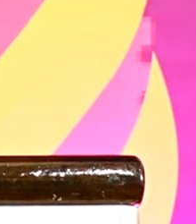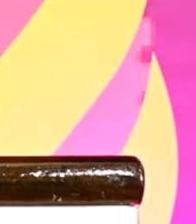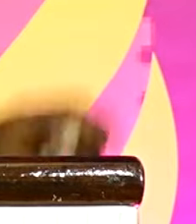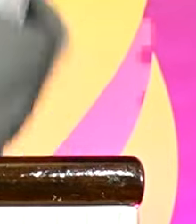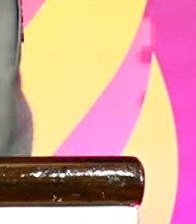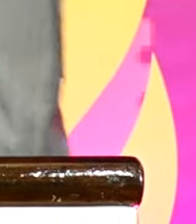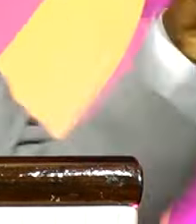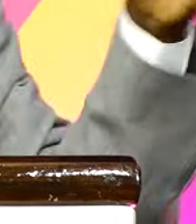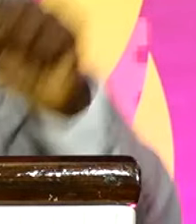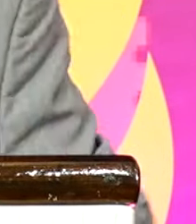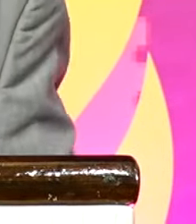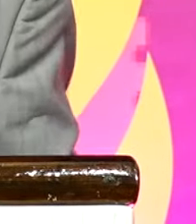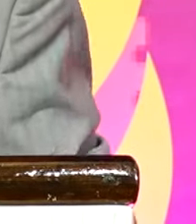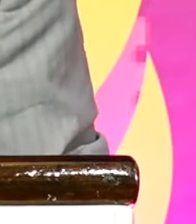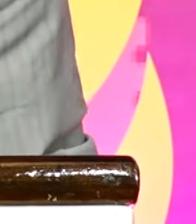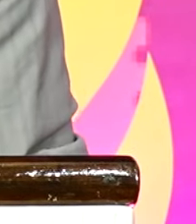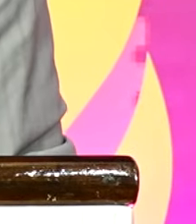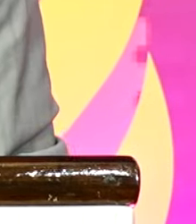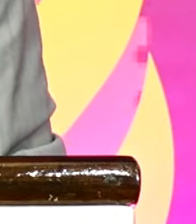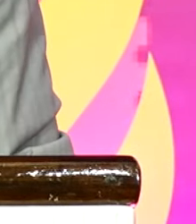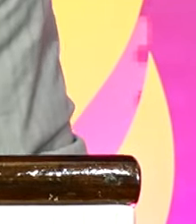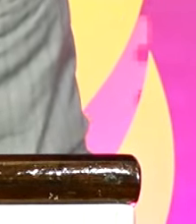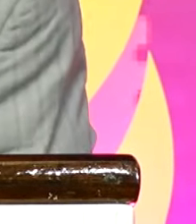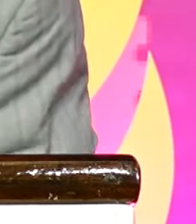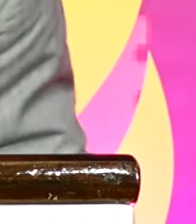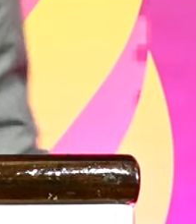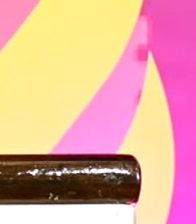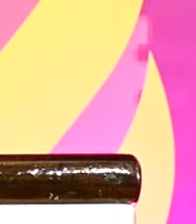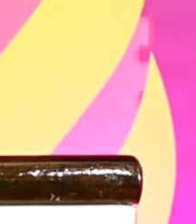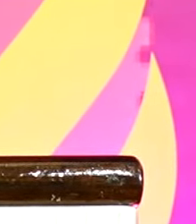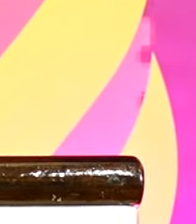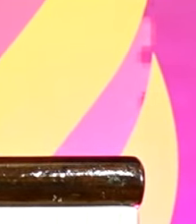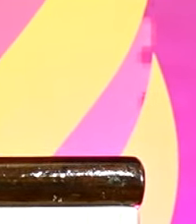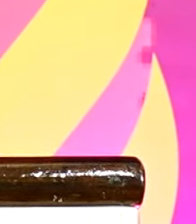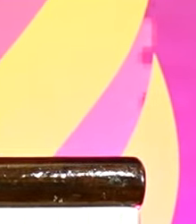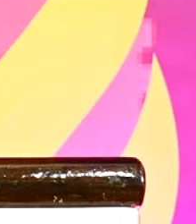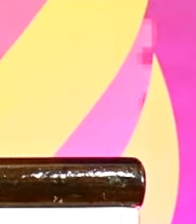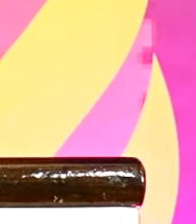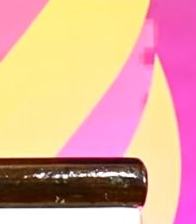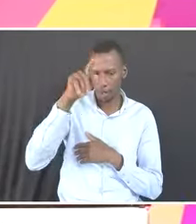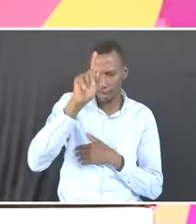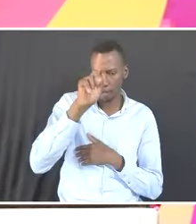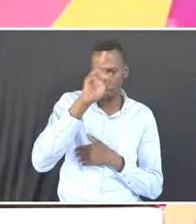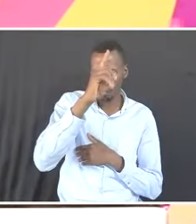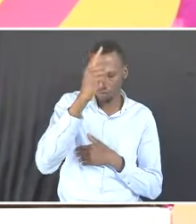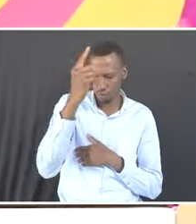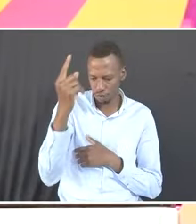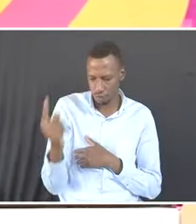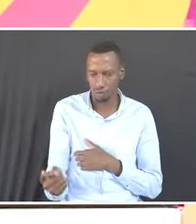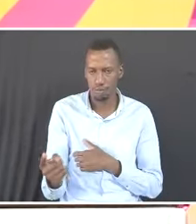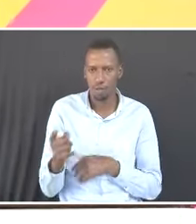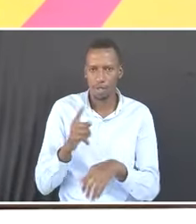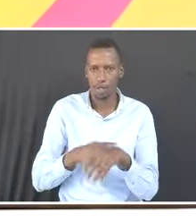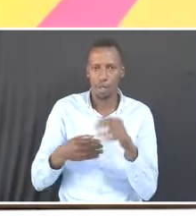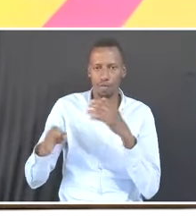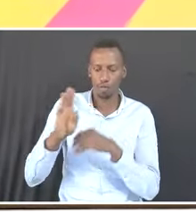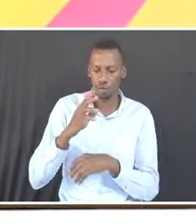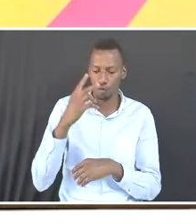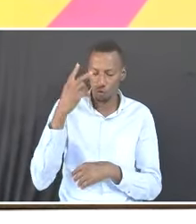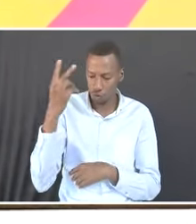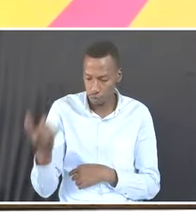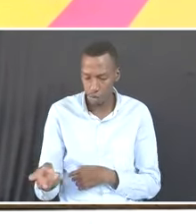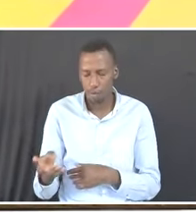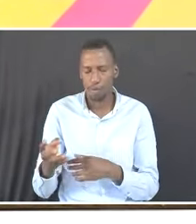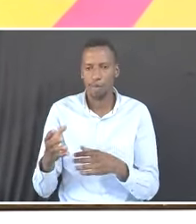down and find out what is going on there. And God came down. For sure, when he came, he